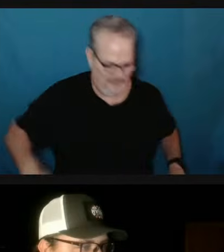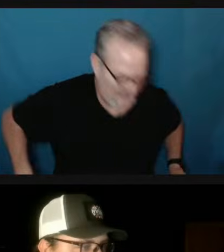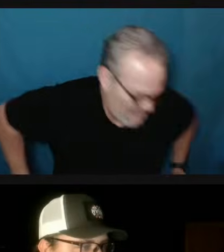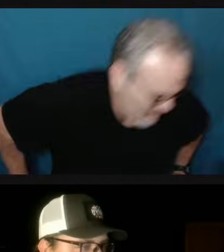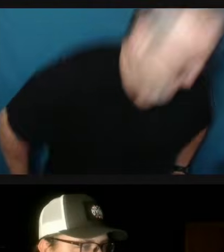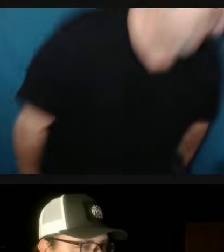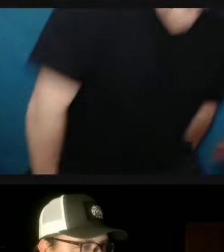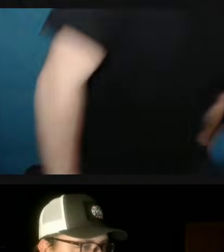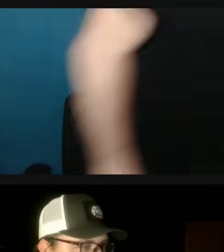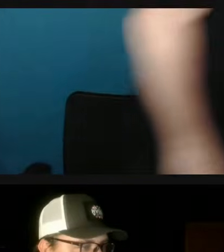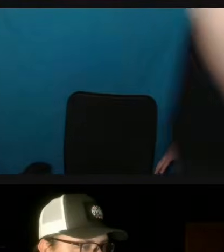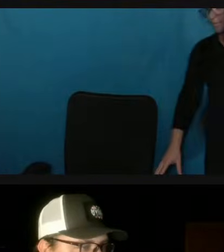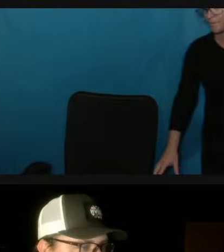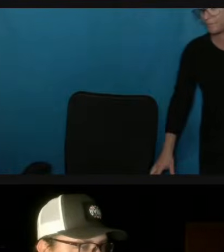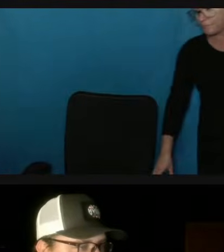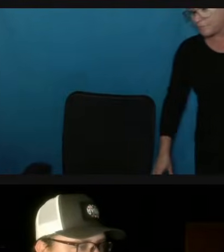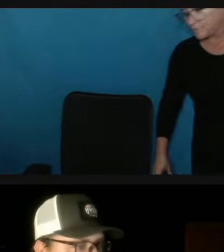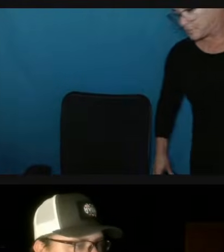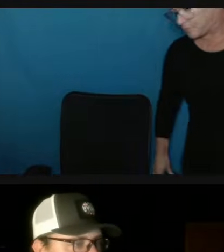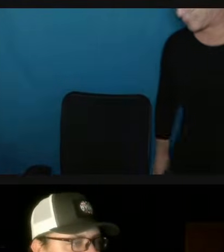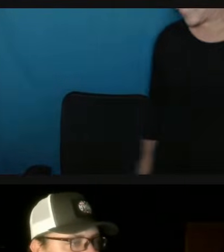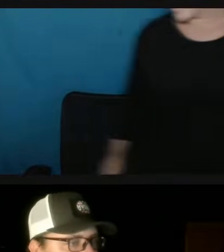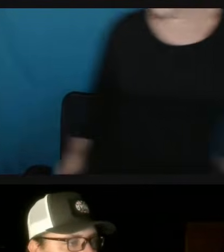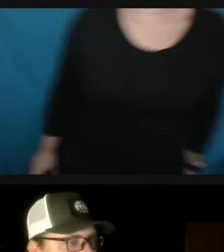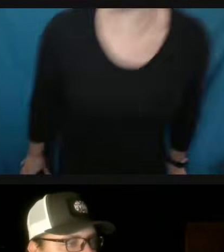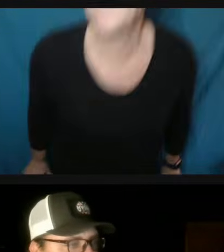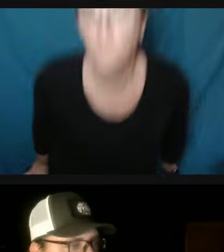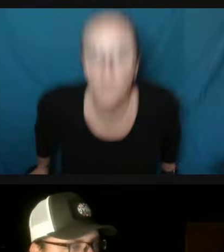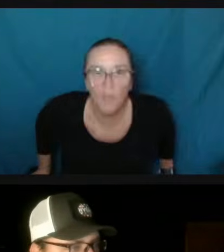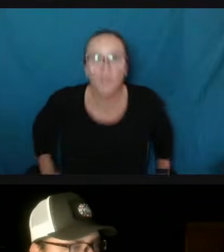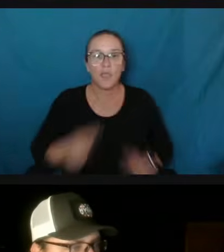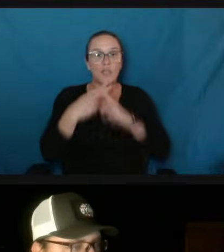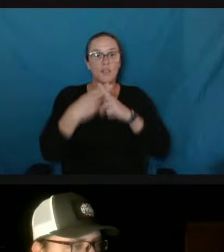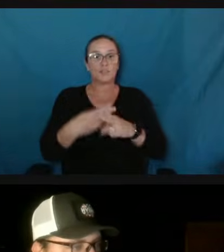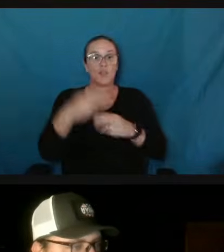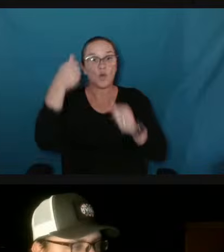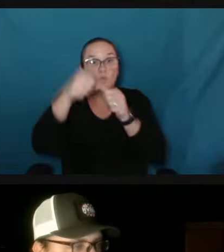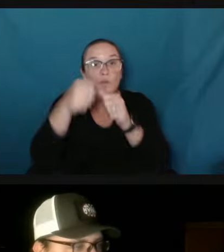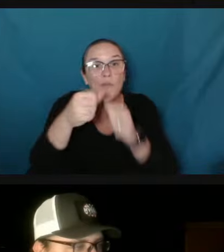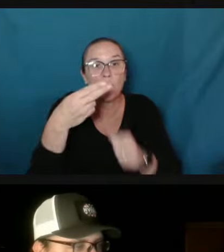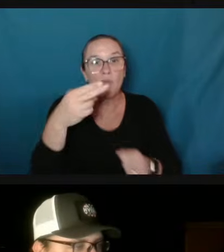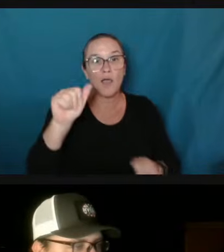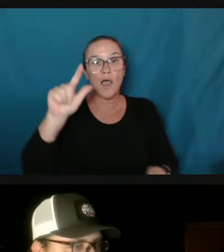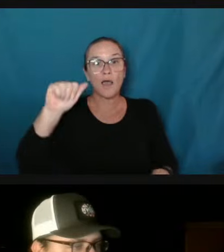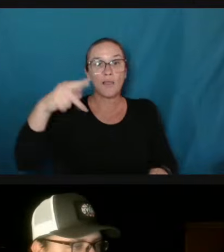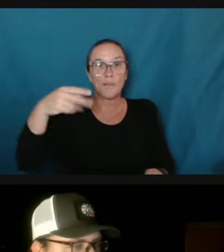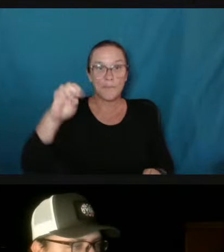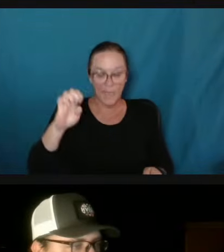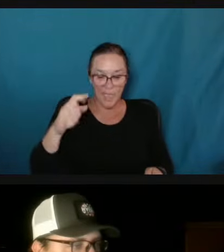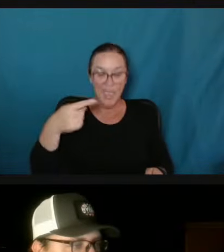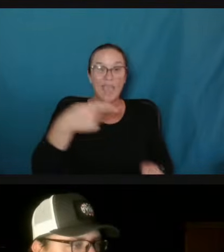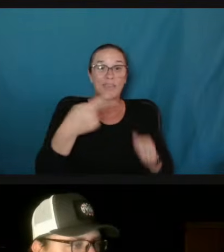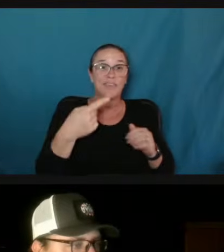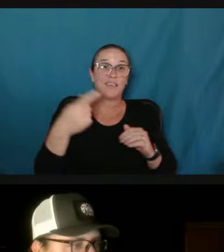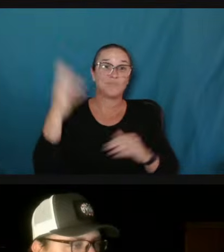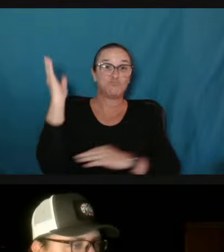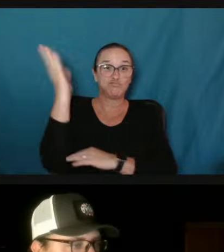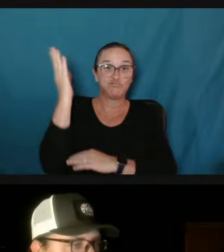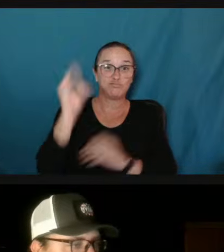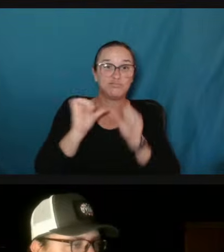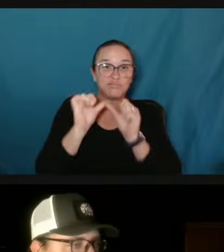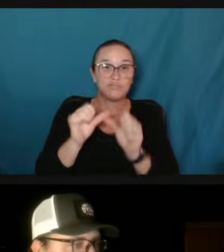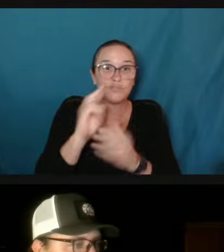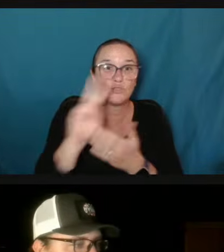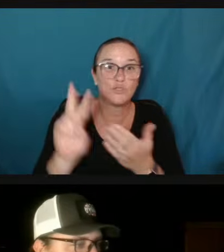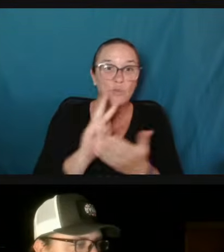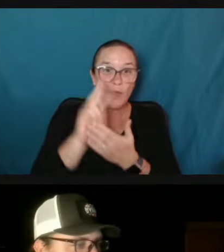Halapē that actually ran for 2.5 hours a couple weeks ago. So we've broken it up,